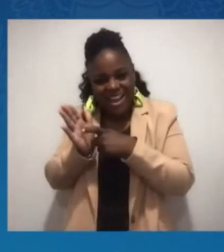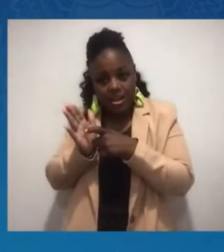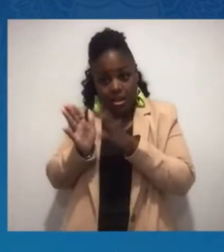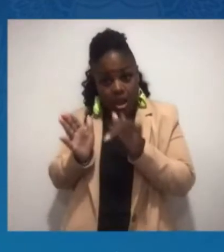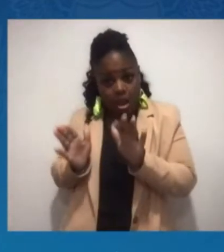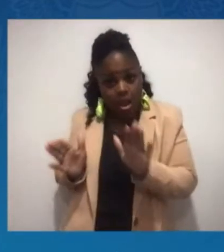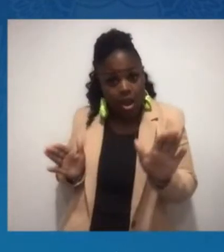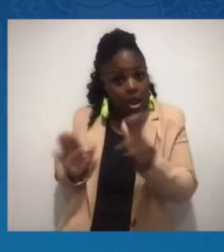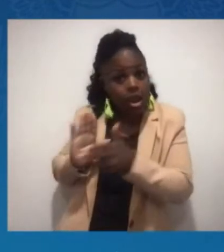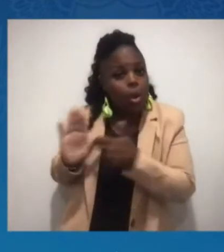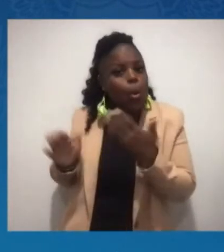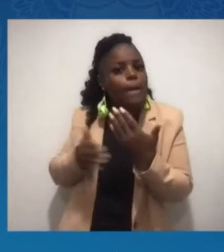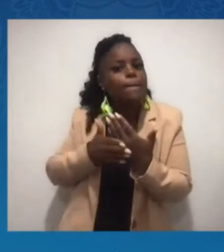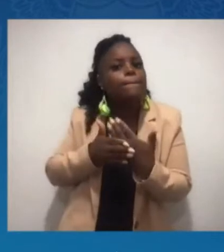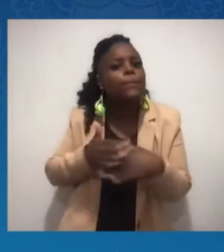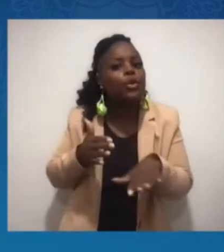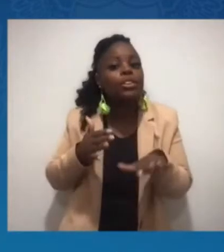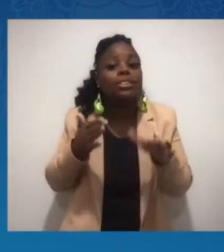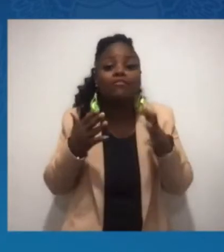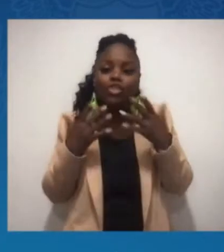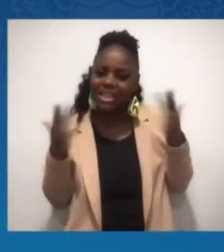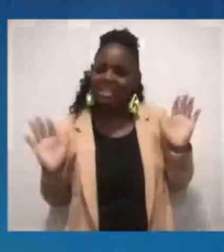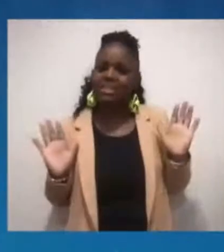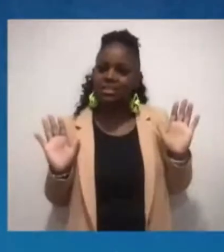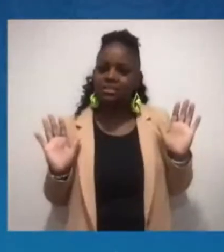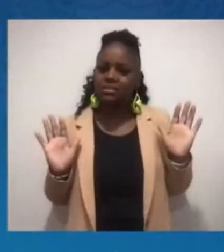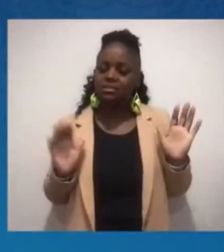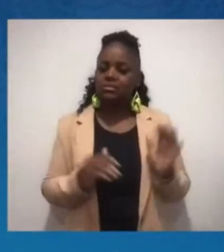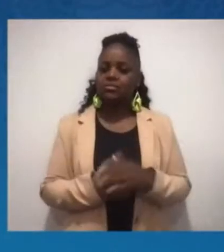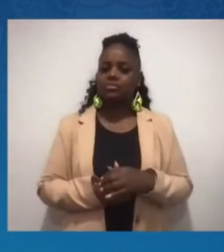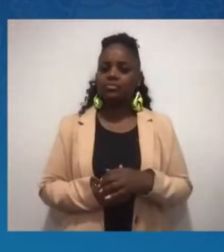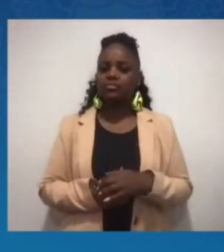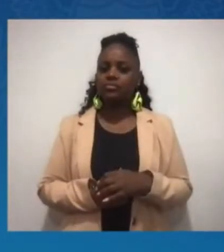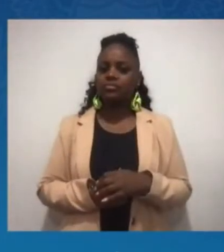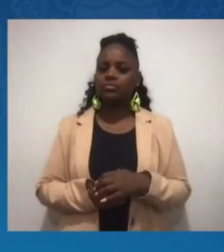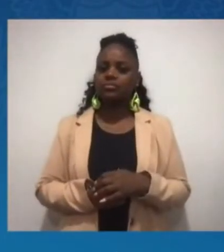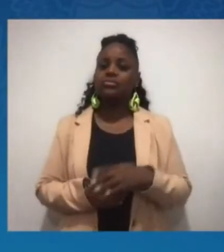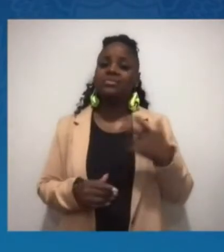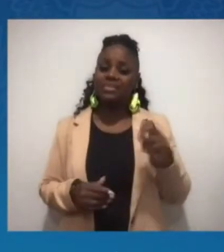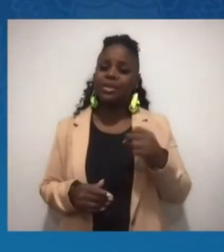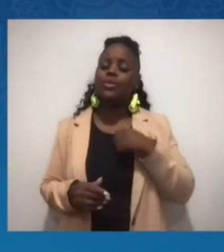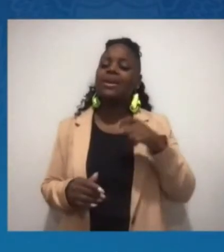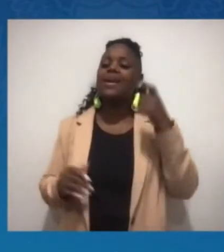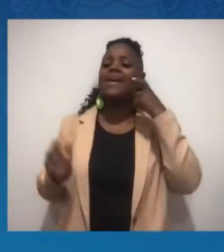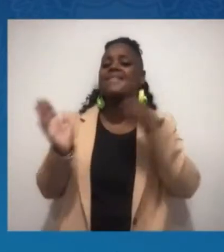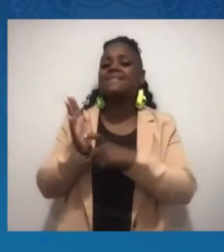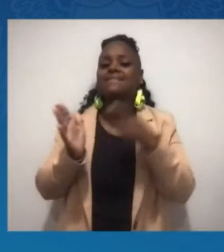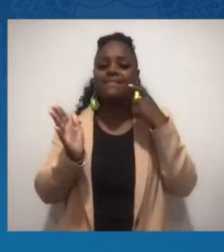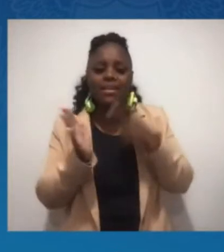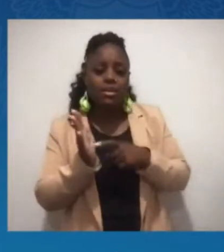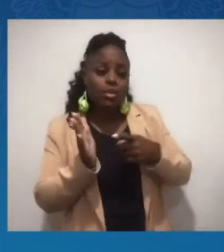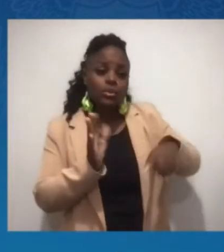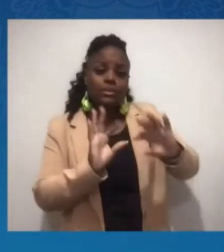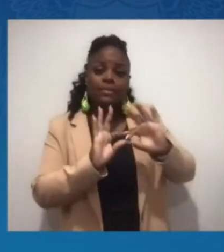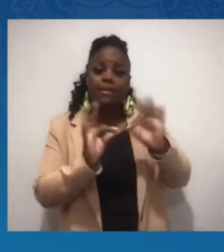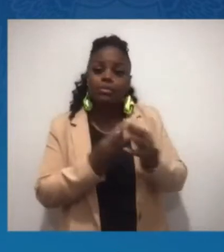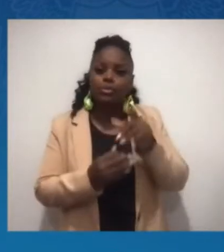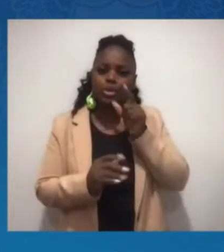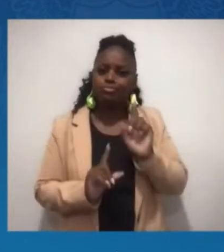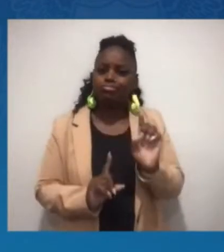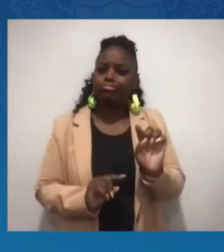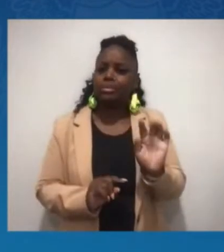so that we will then start to do the analysis of what are the experiences of families who are going through those particular and specific